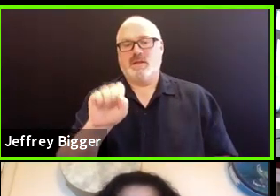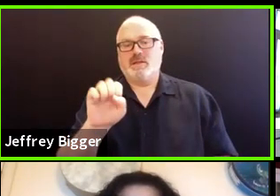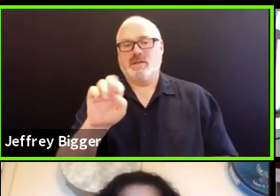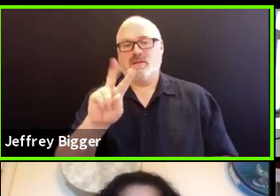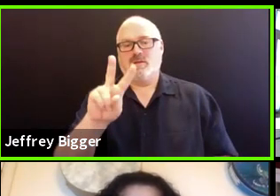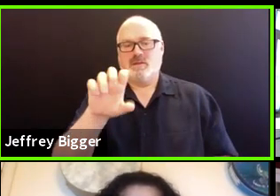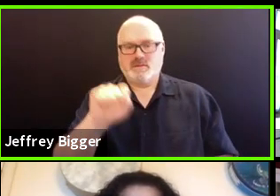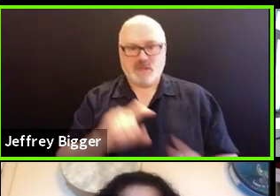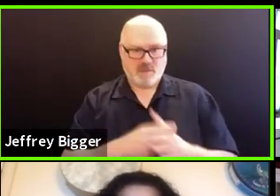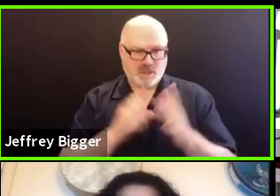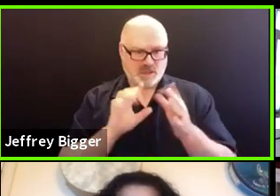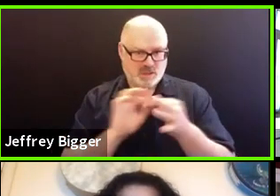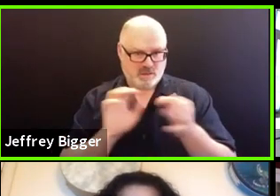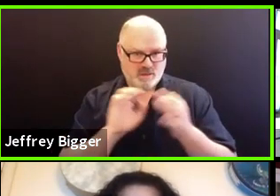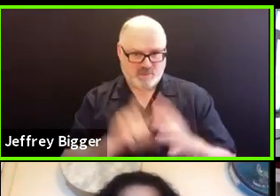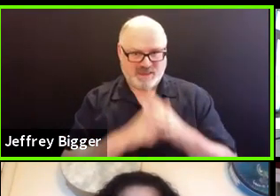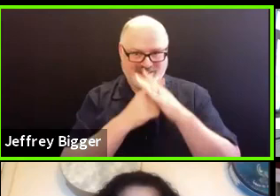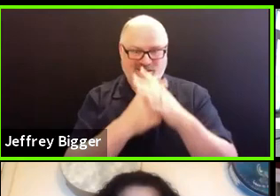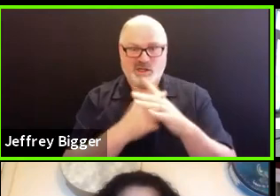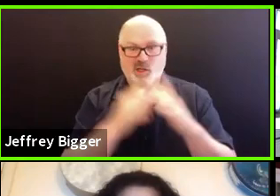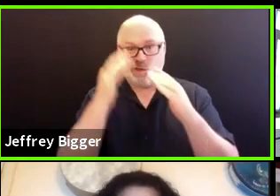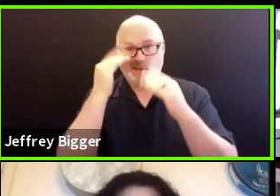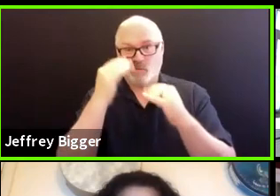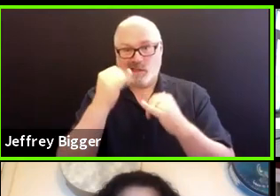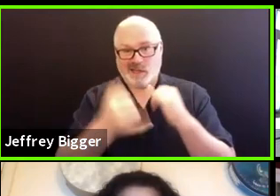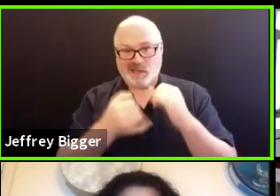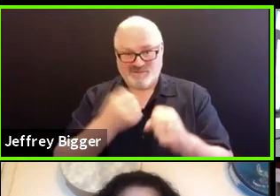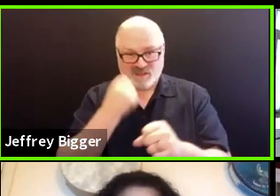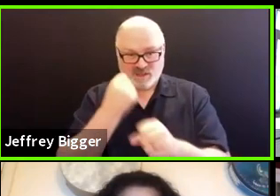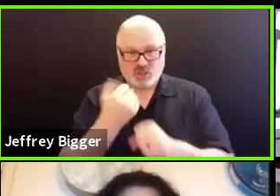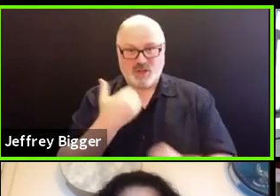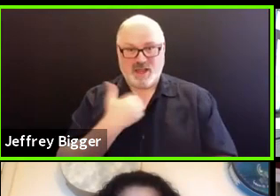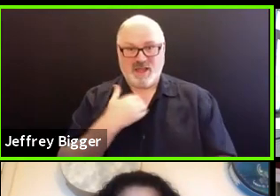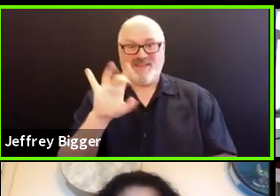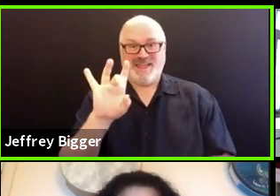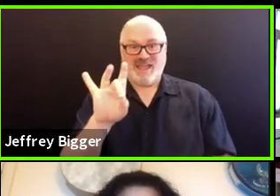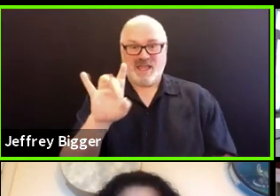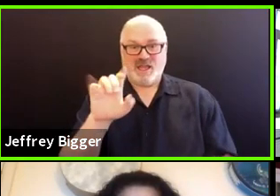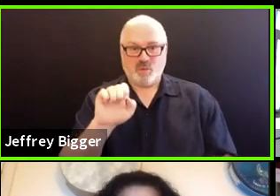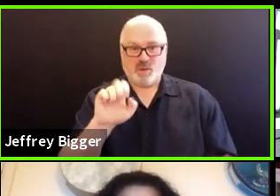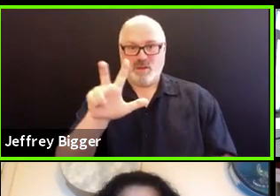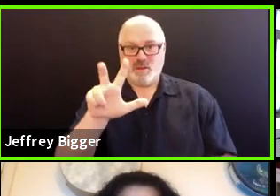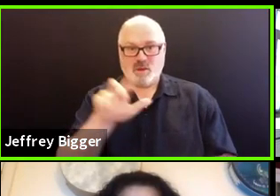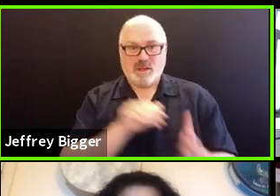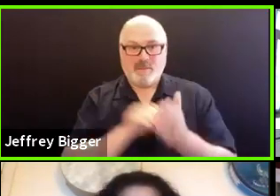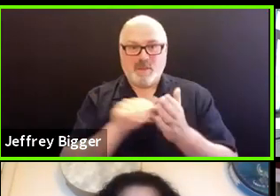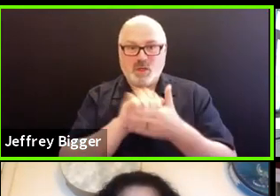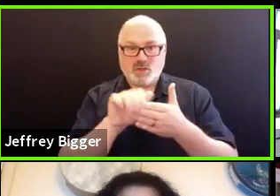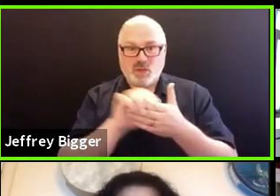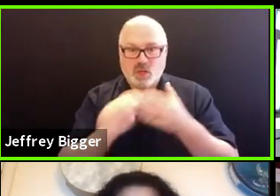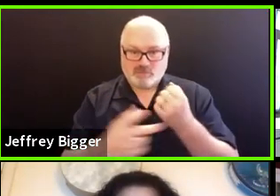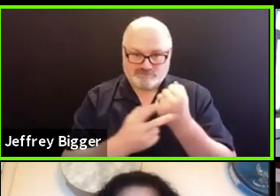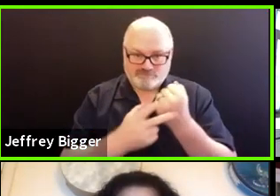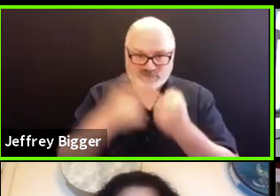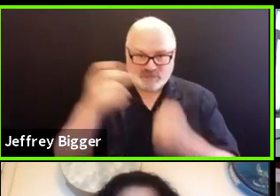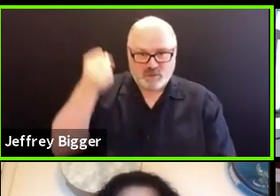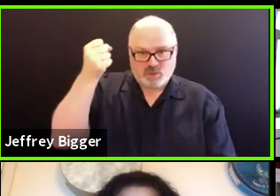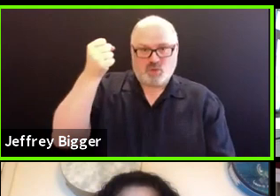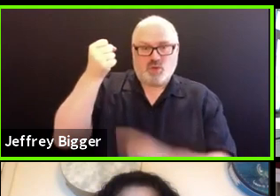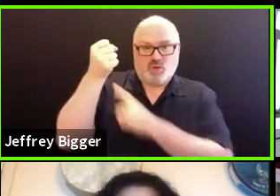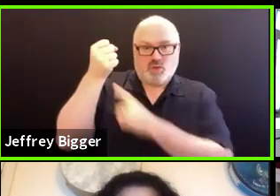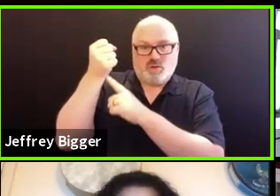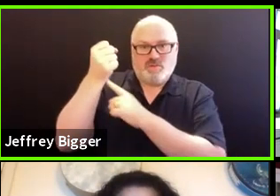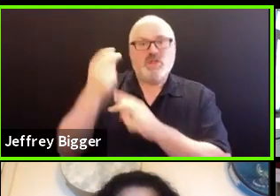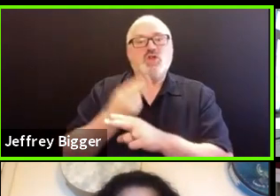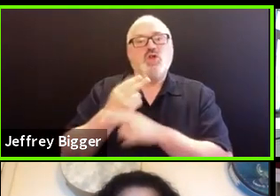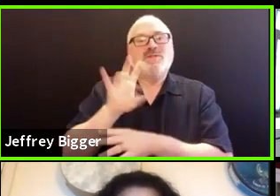we anticipate that at the end of this year, we will have $8.3 million in operating reserves. So this is using